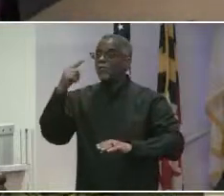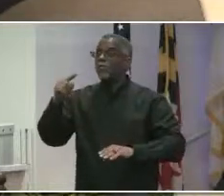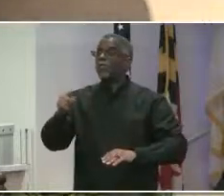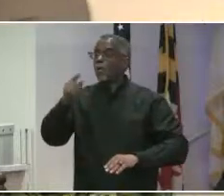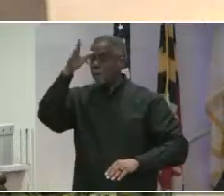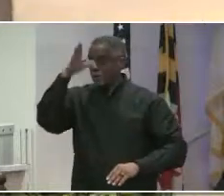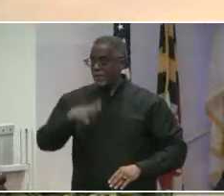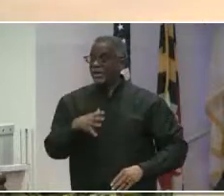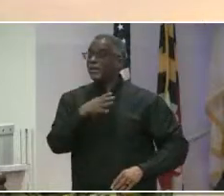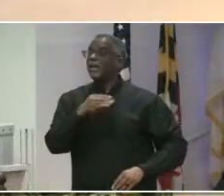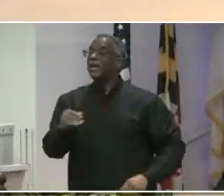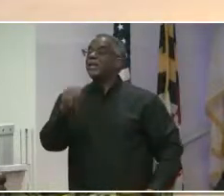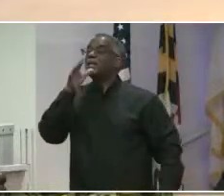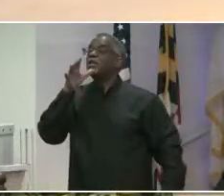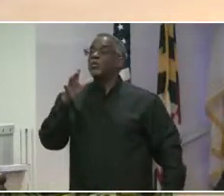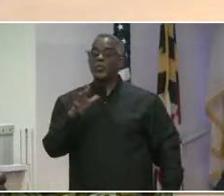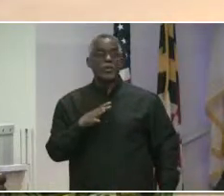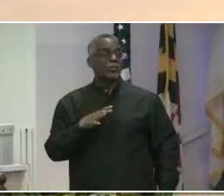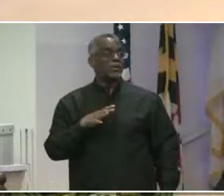women.